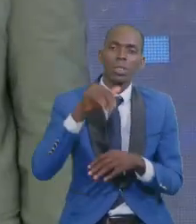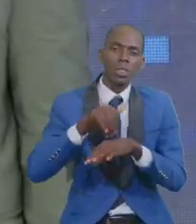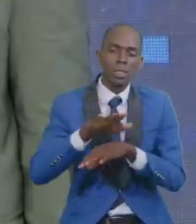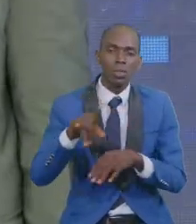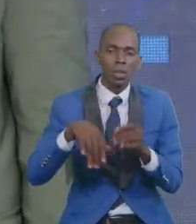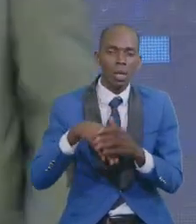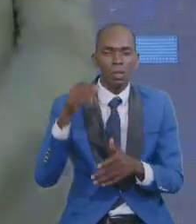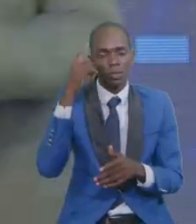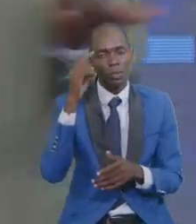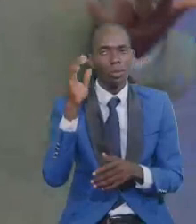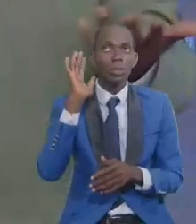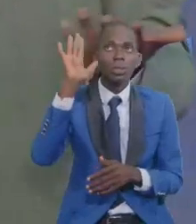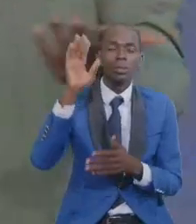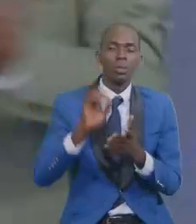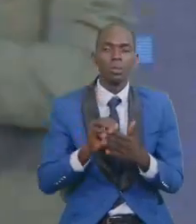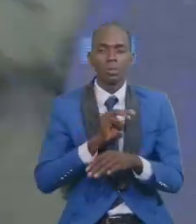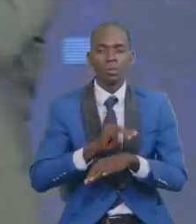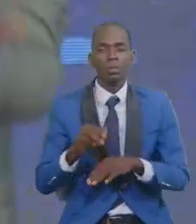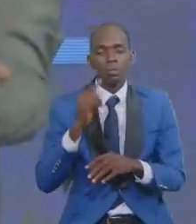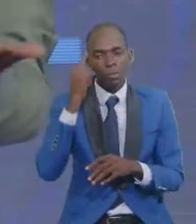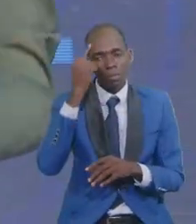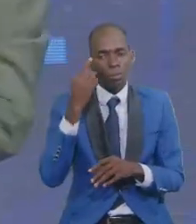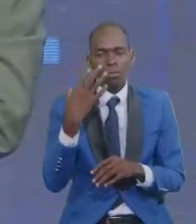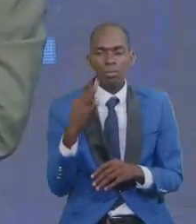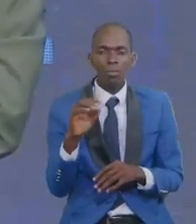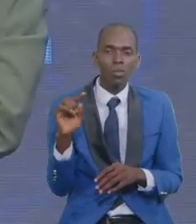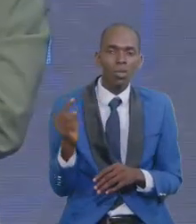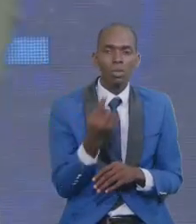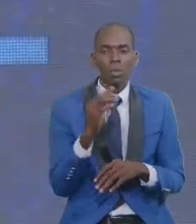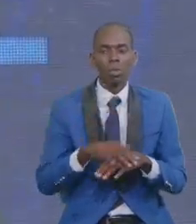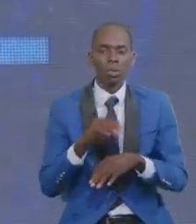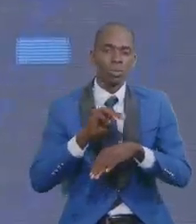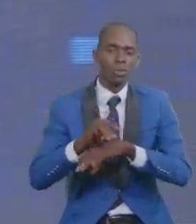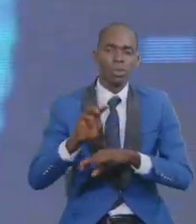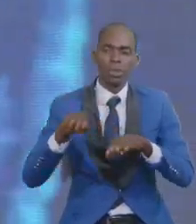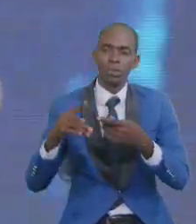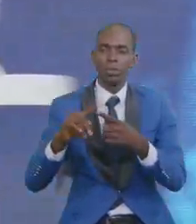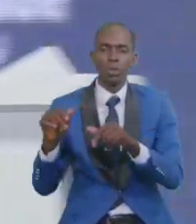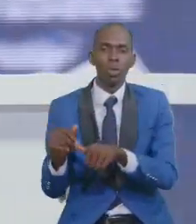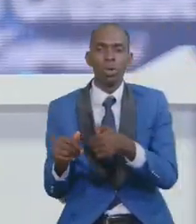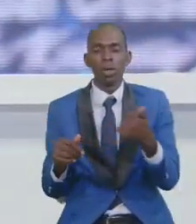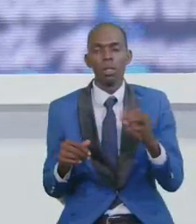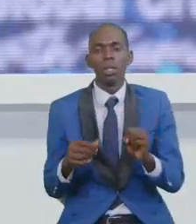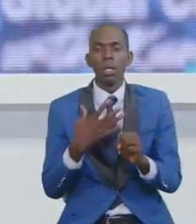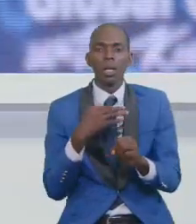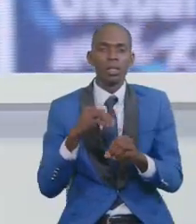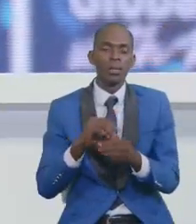ministry. Think only of the ministry of ministering to others. And then